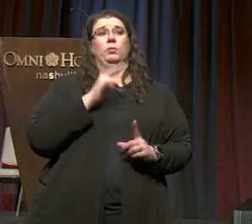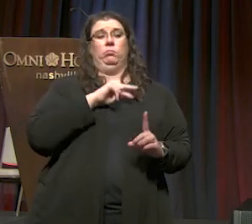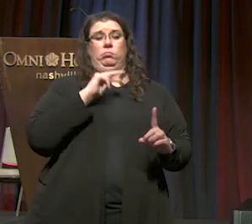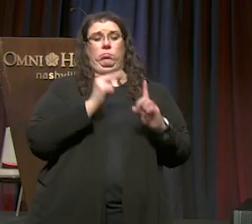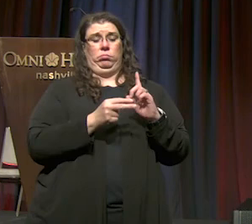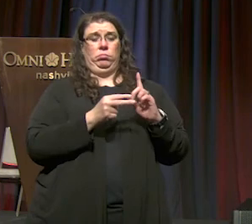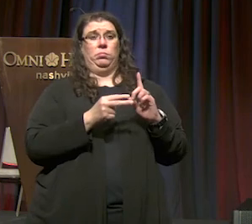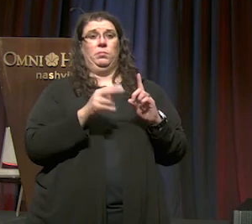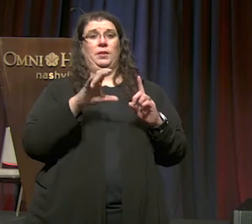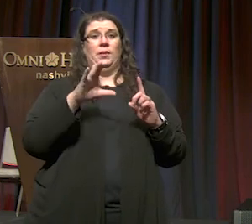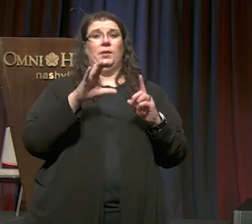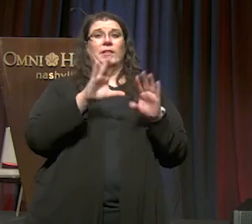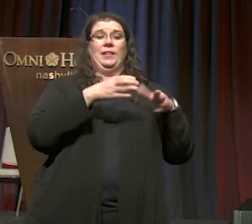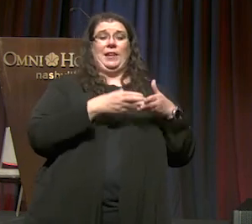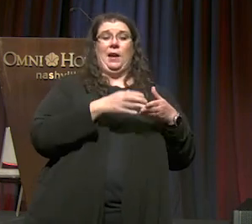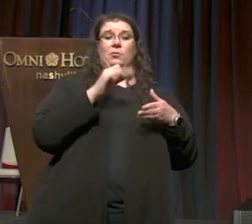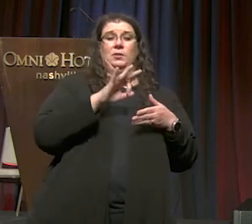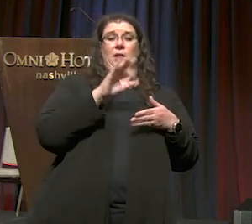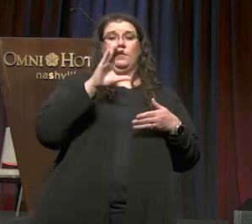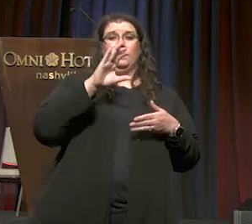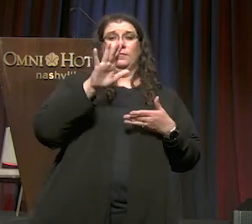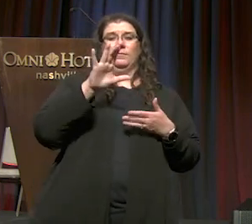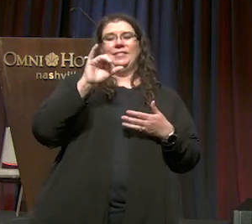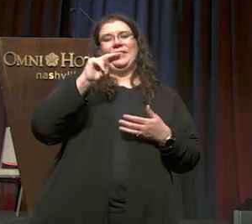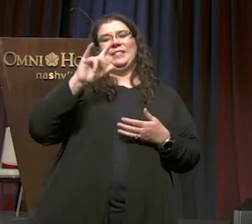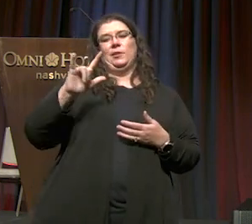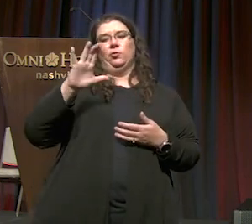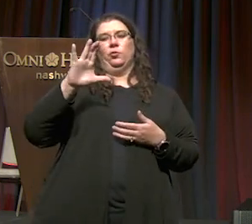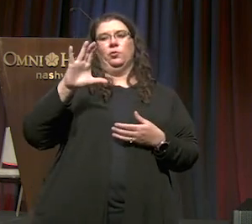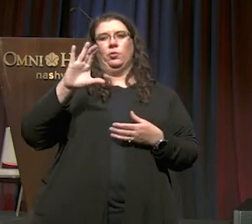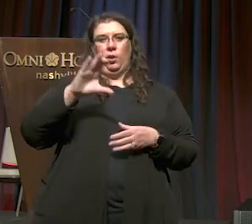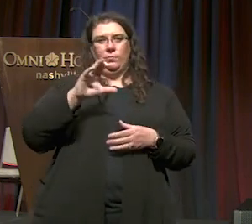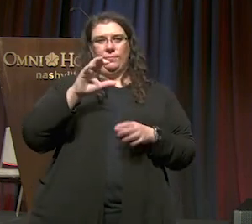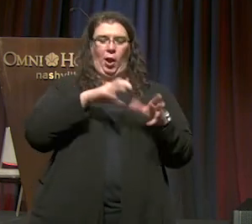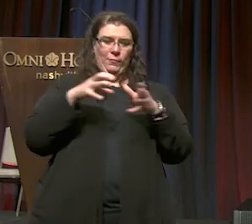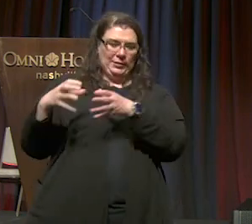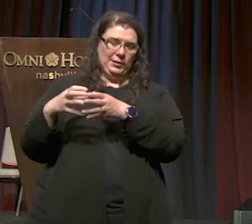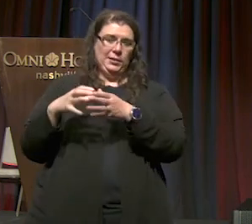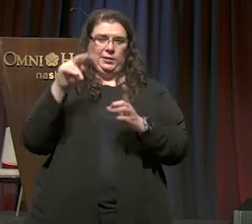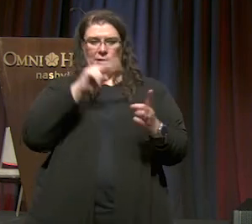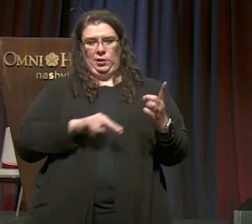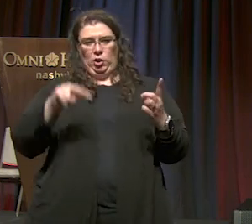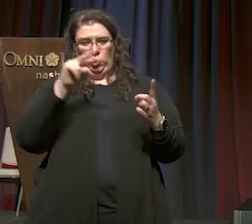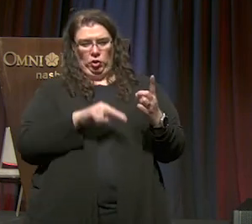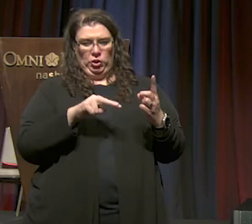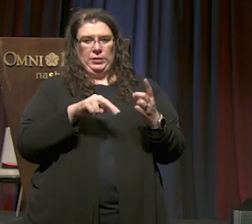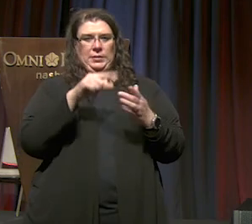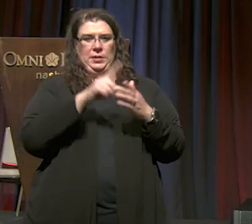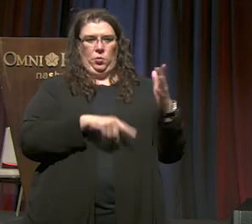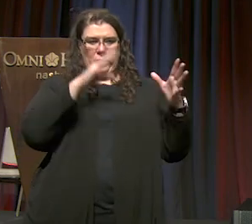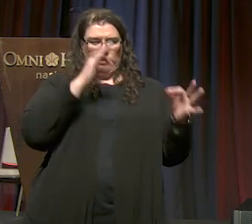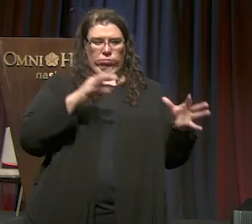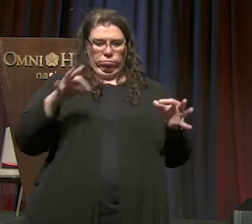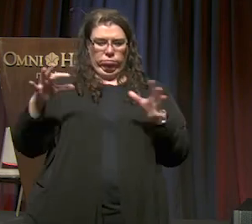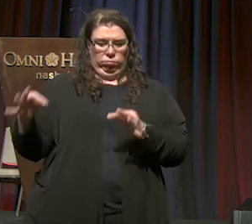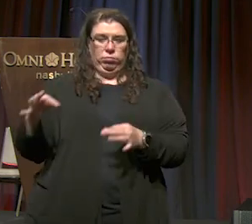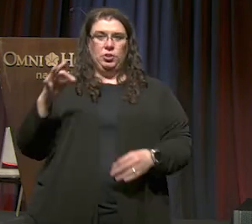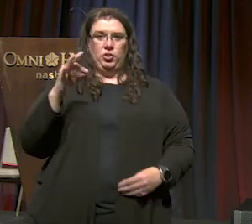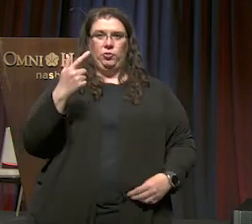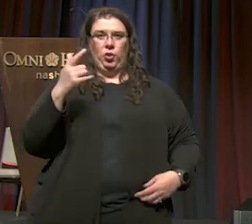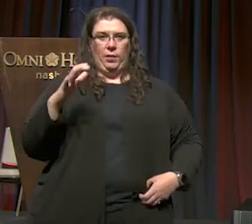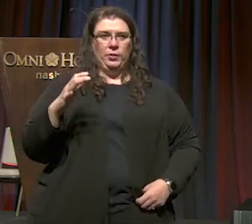the council of our Central Conference looks at the things that have been decided at General